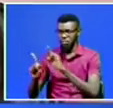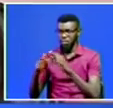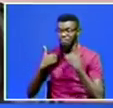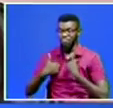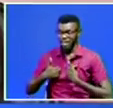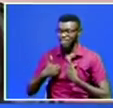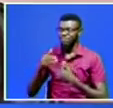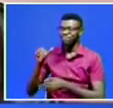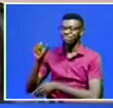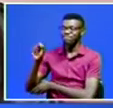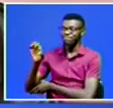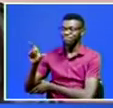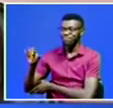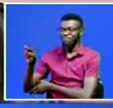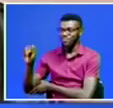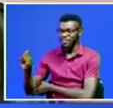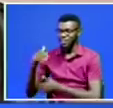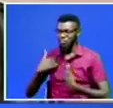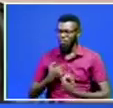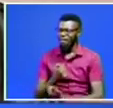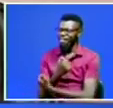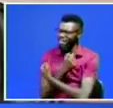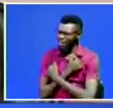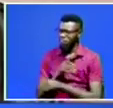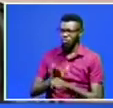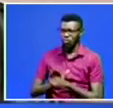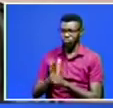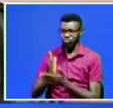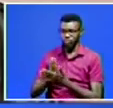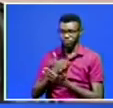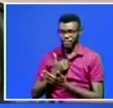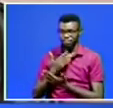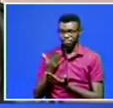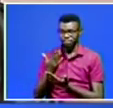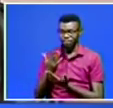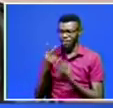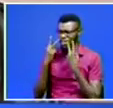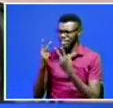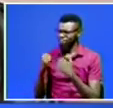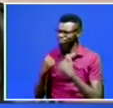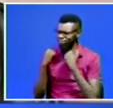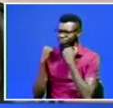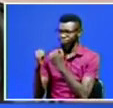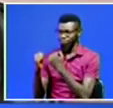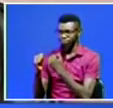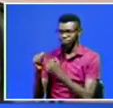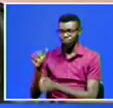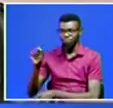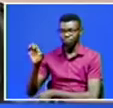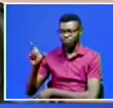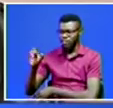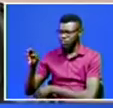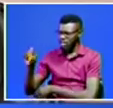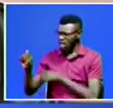Selina is so loved by people. Yes. And for me, I've taken resilience from Selina. She can